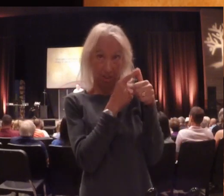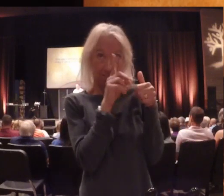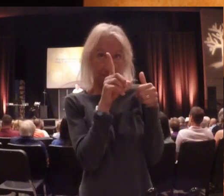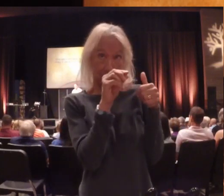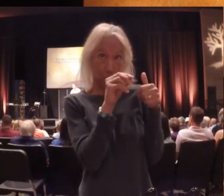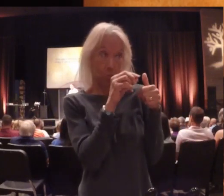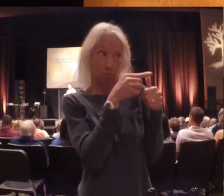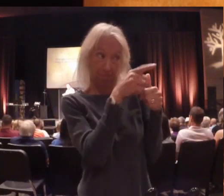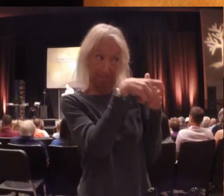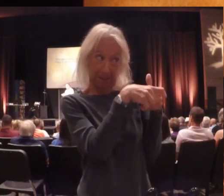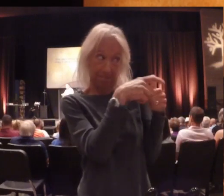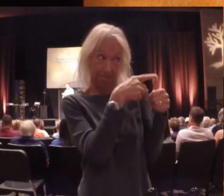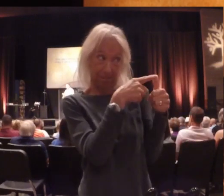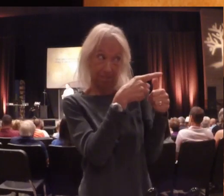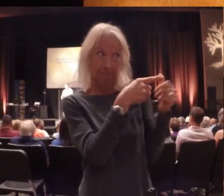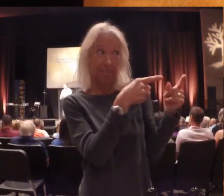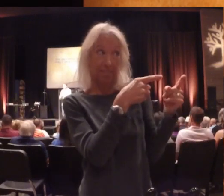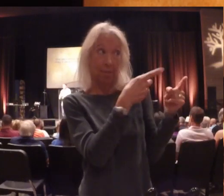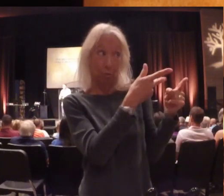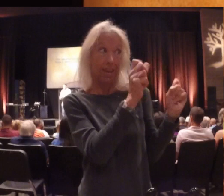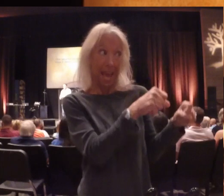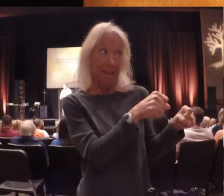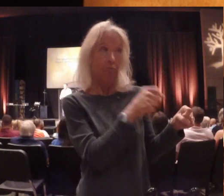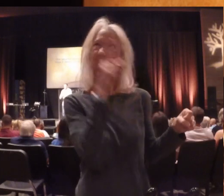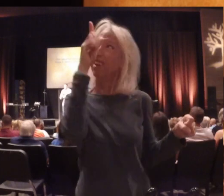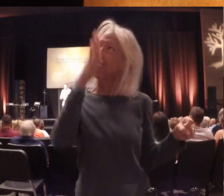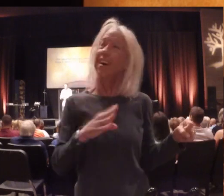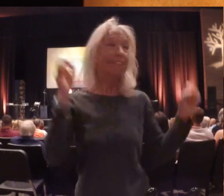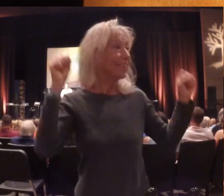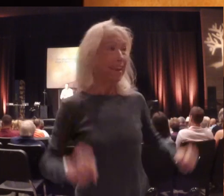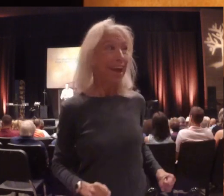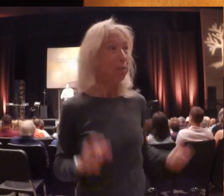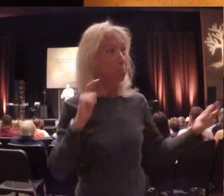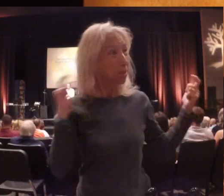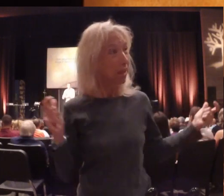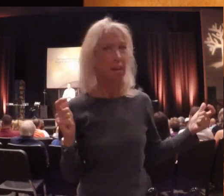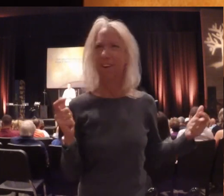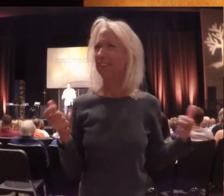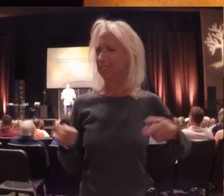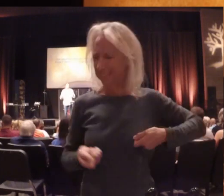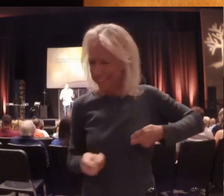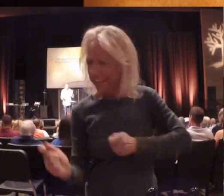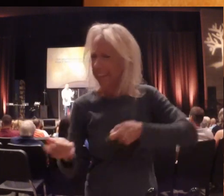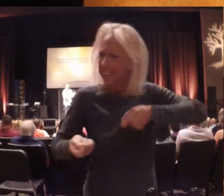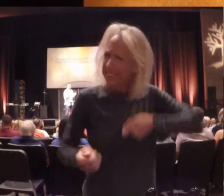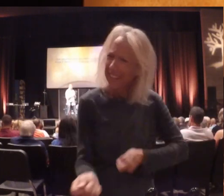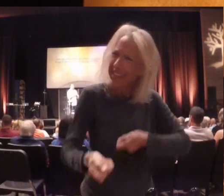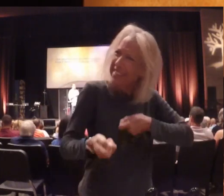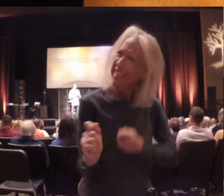me, guys, listen, you three kings, God can do it. He's bigger. He's way bigger than your problem. And that's really the